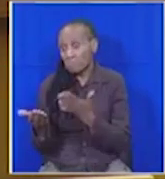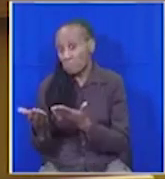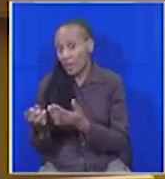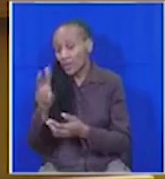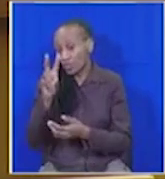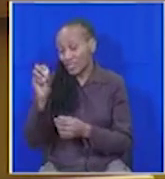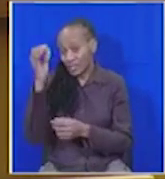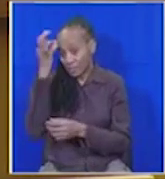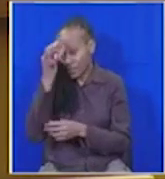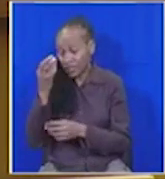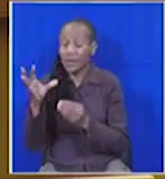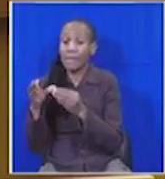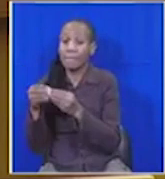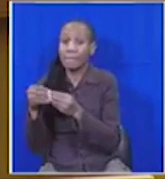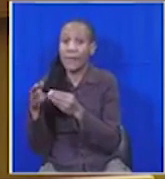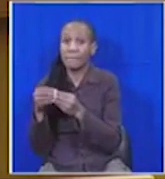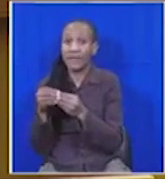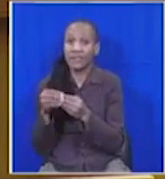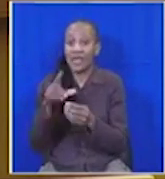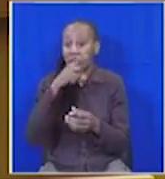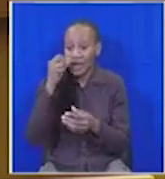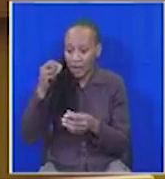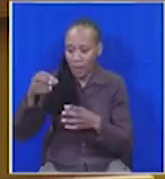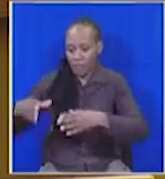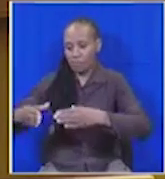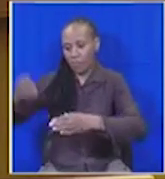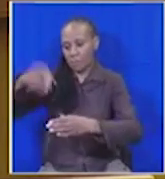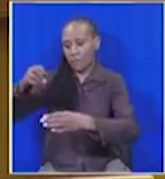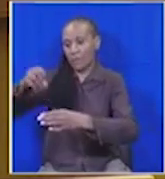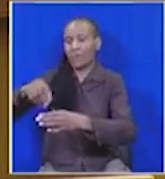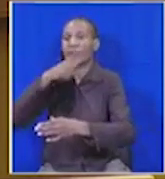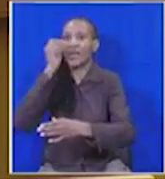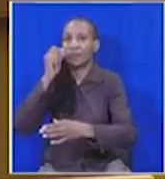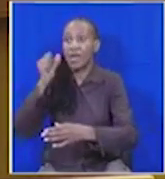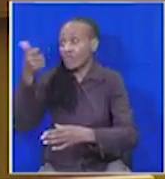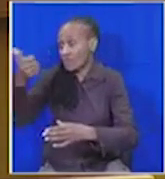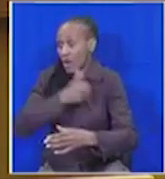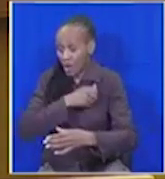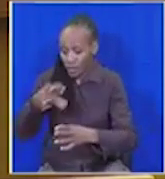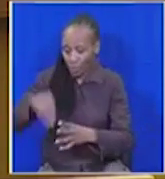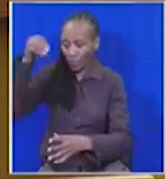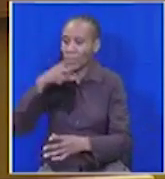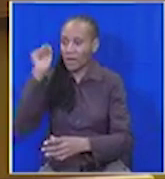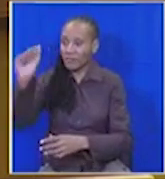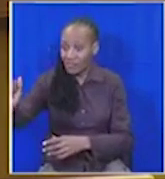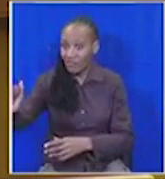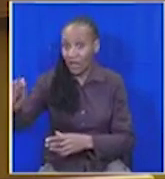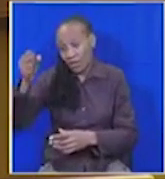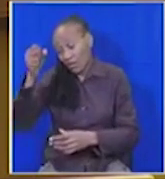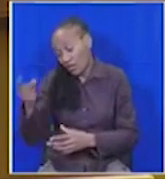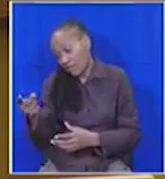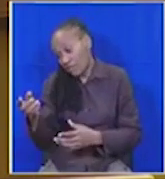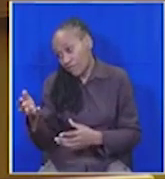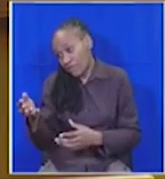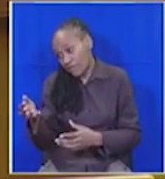minutes. Members are putting in their names in a hat, and if you're lucky, your name is drawn. And if you happen to